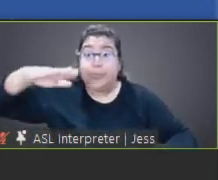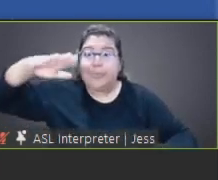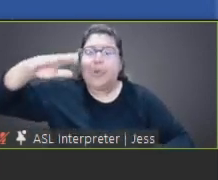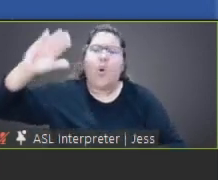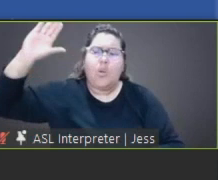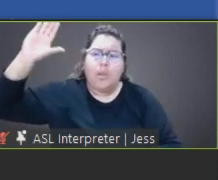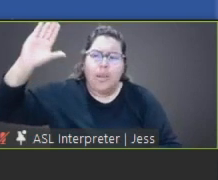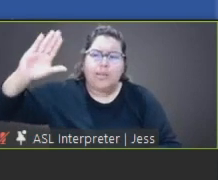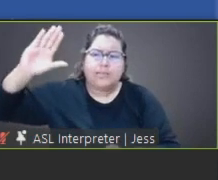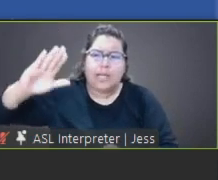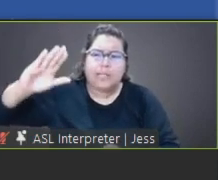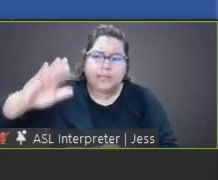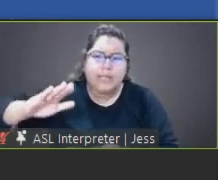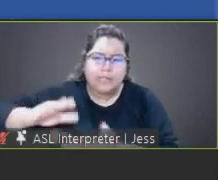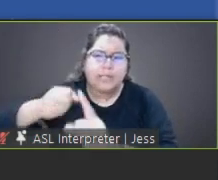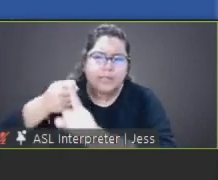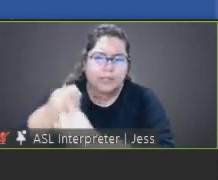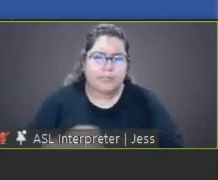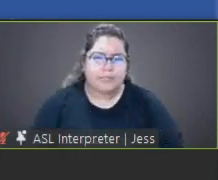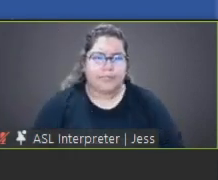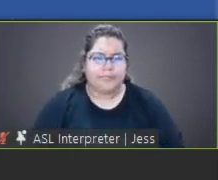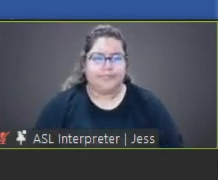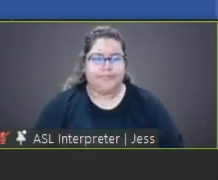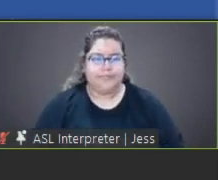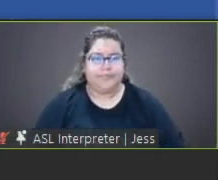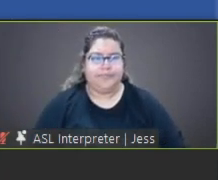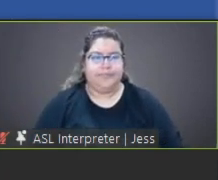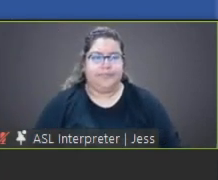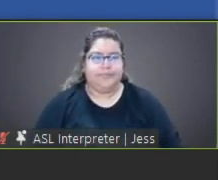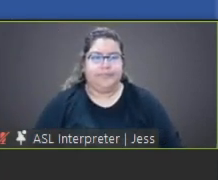population. Next slide, please.